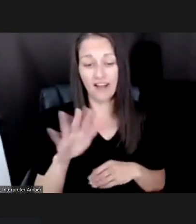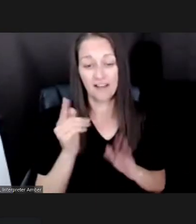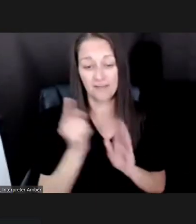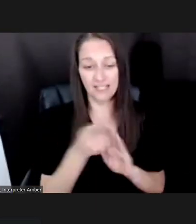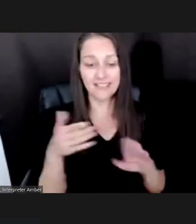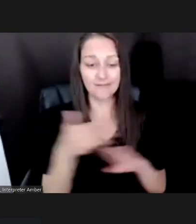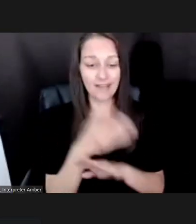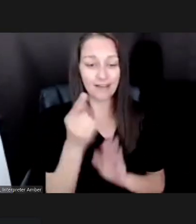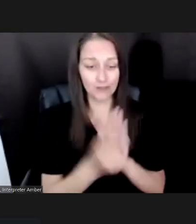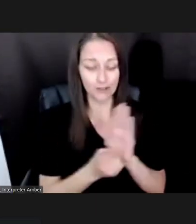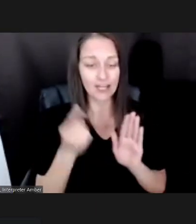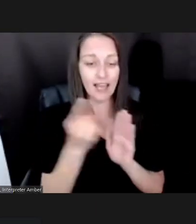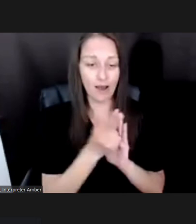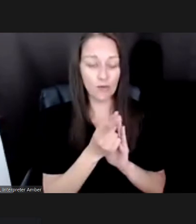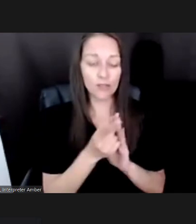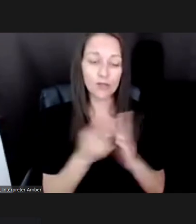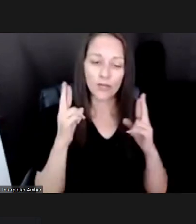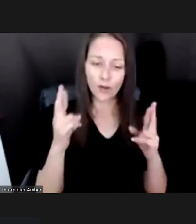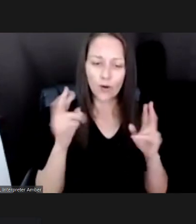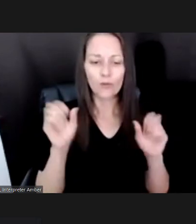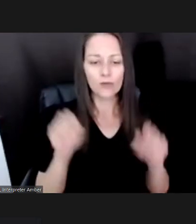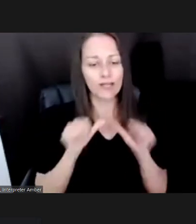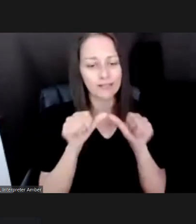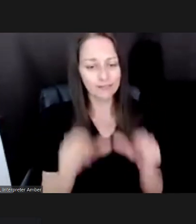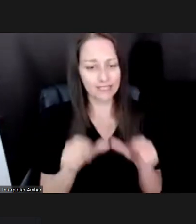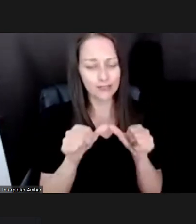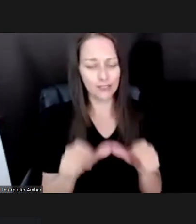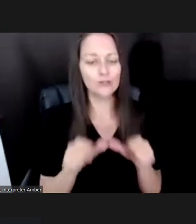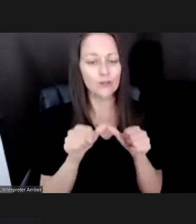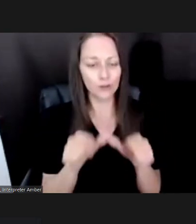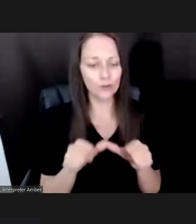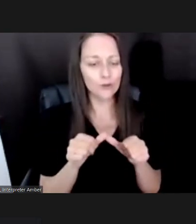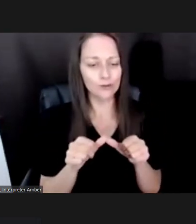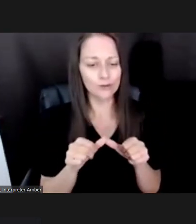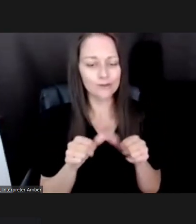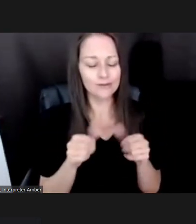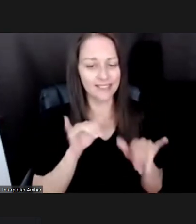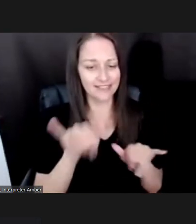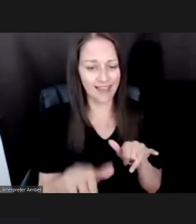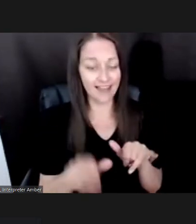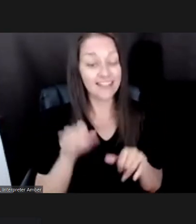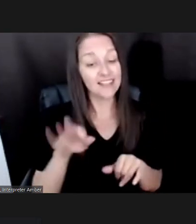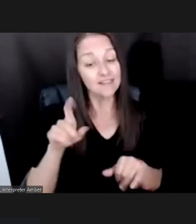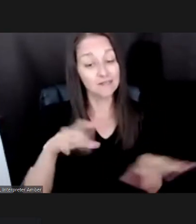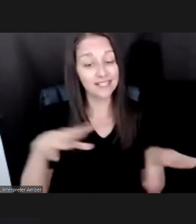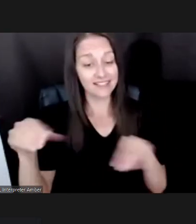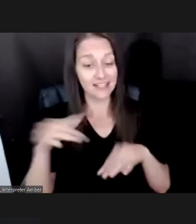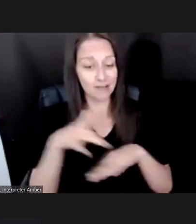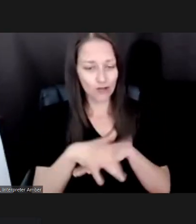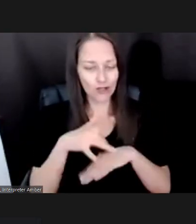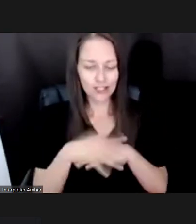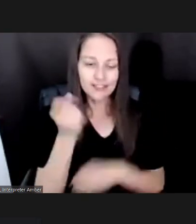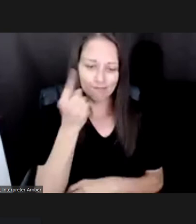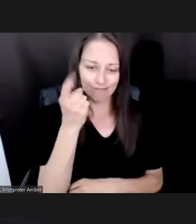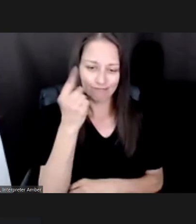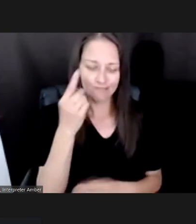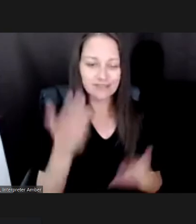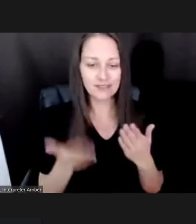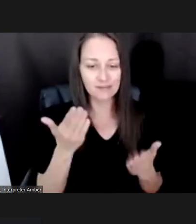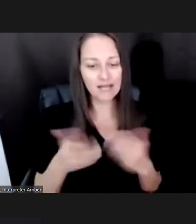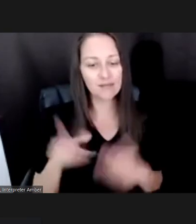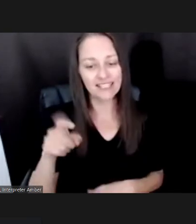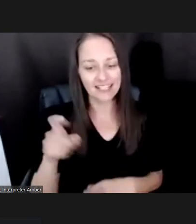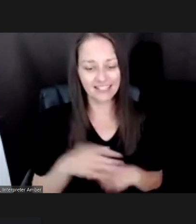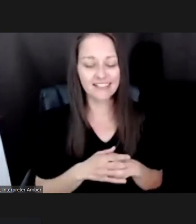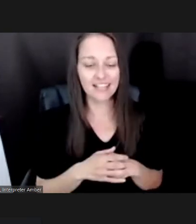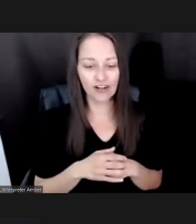that you can hear the remarks by Kyle Abraham. If you do have to leave early, we understand that might be necessary. Do know that you'll be